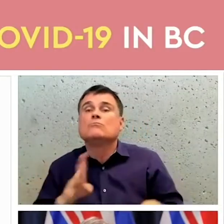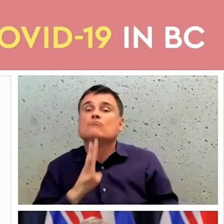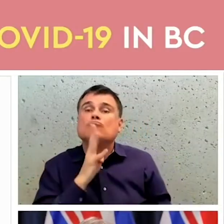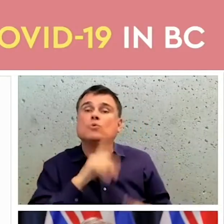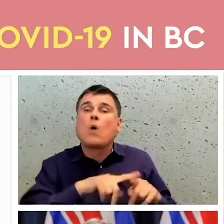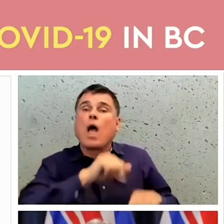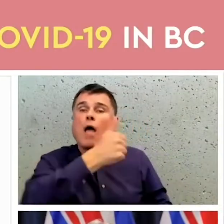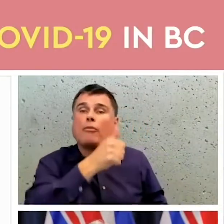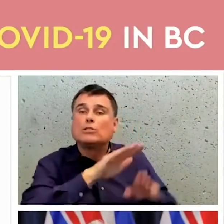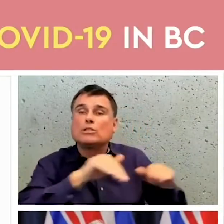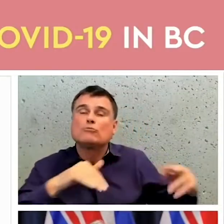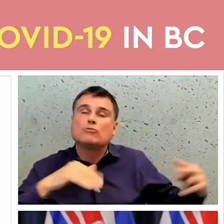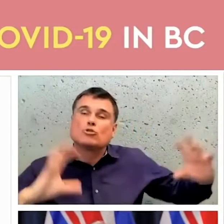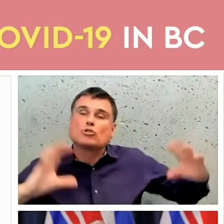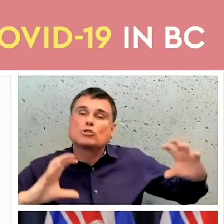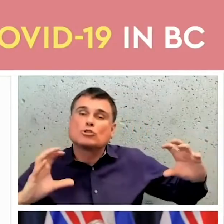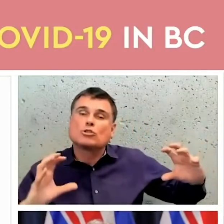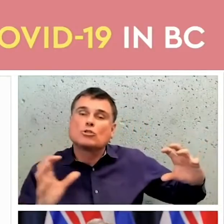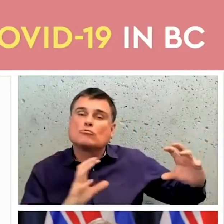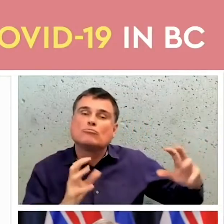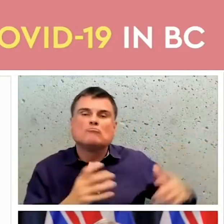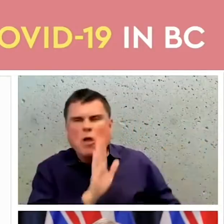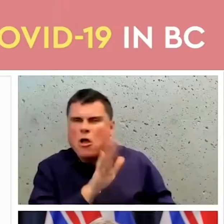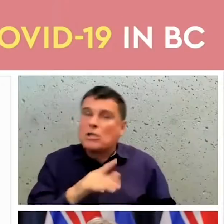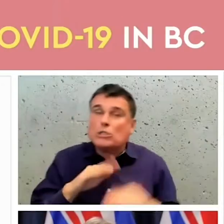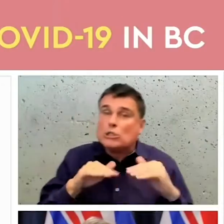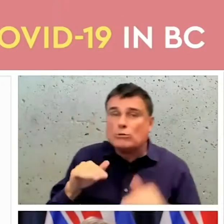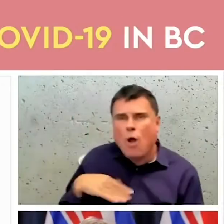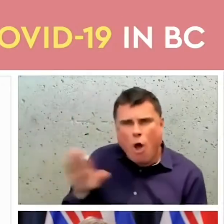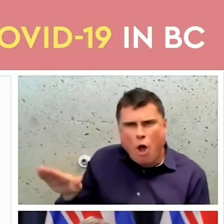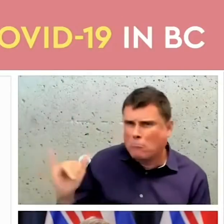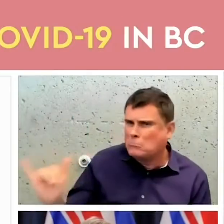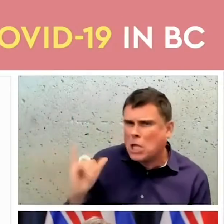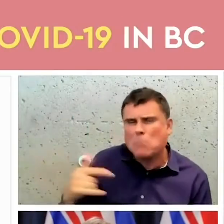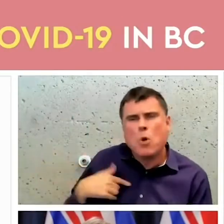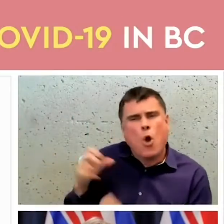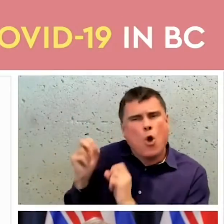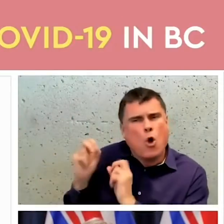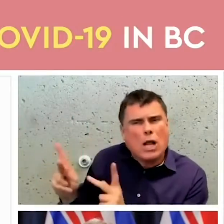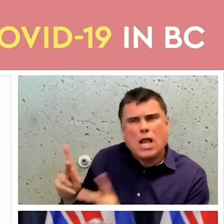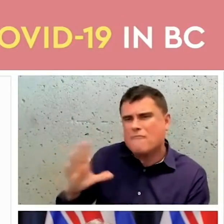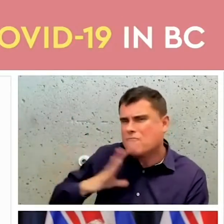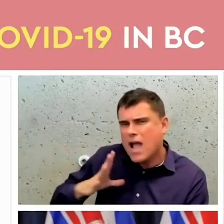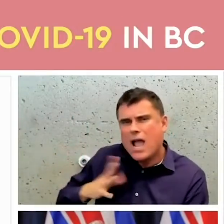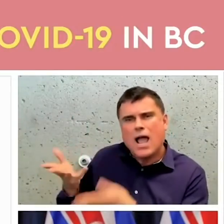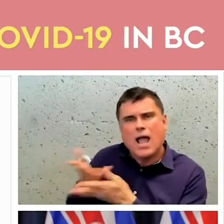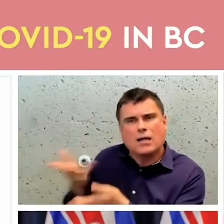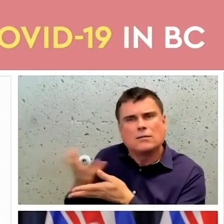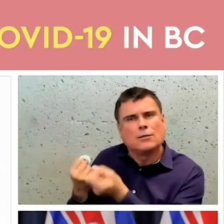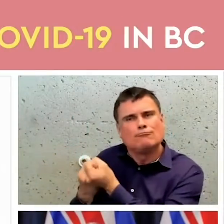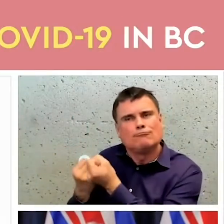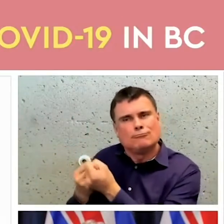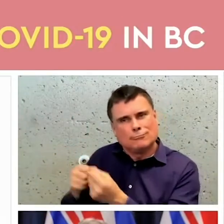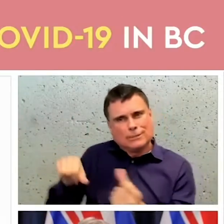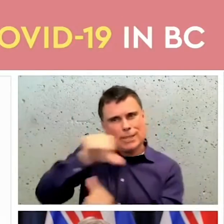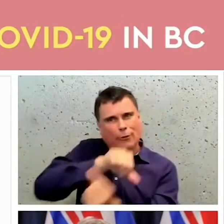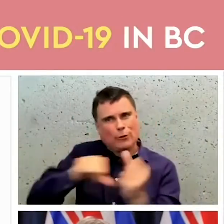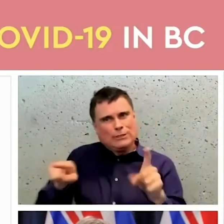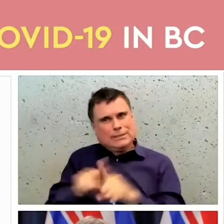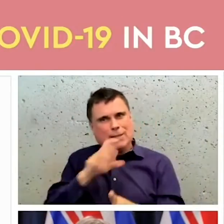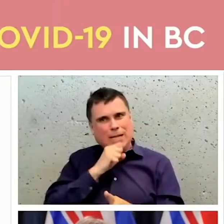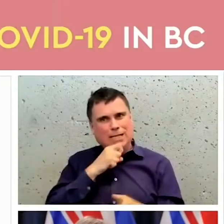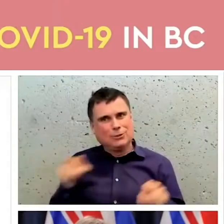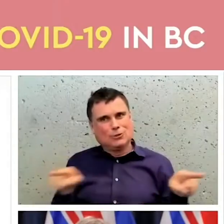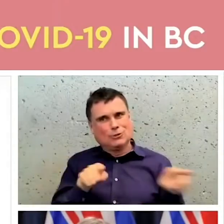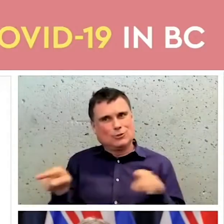been done around, making vaccination a safe place for children, and COVID vaccination is no different. And we'll be taking advantage of all